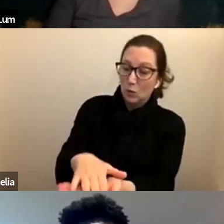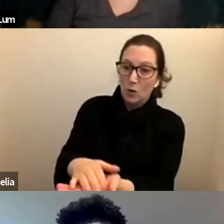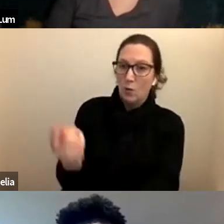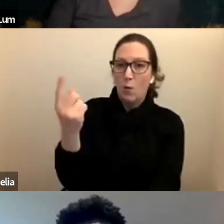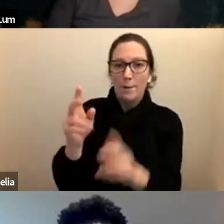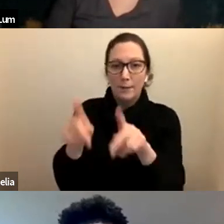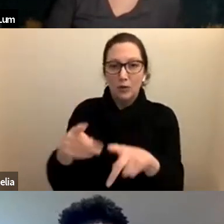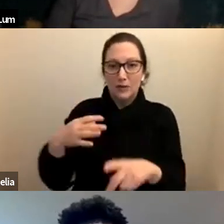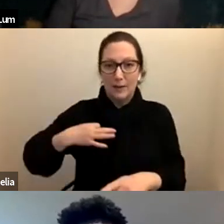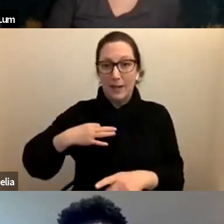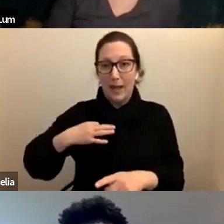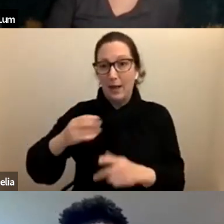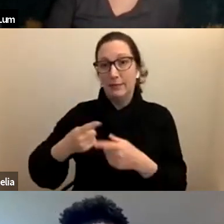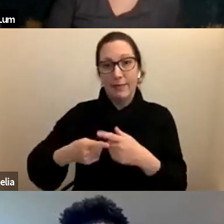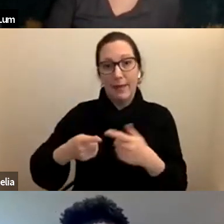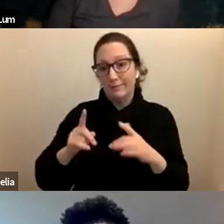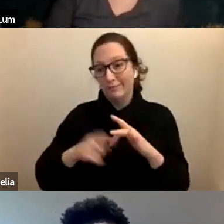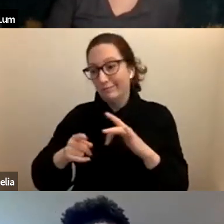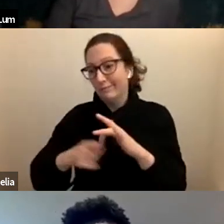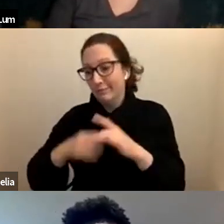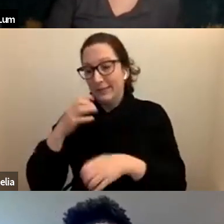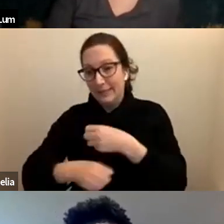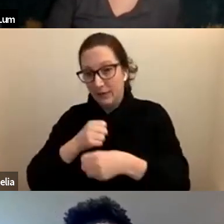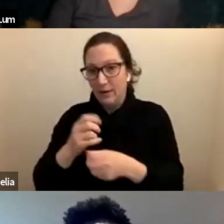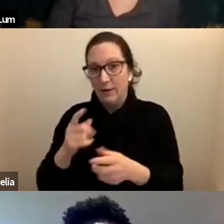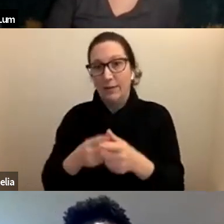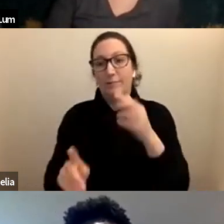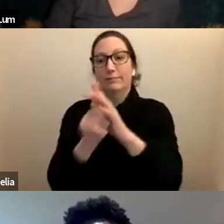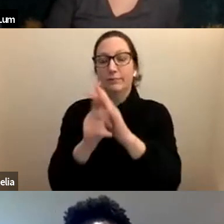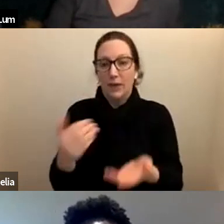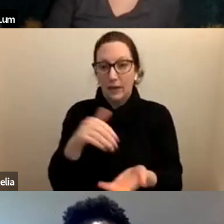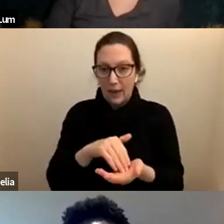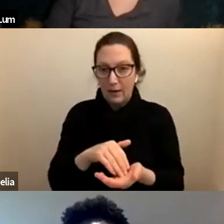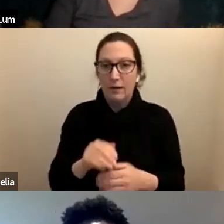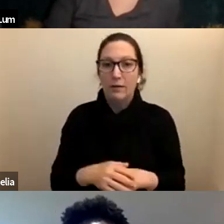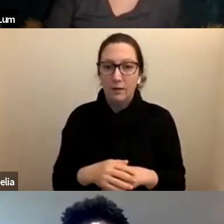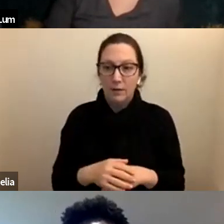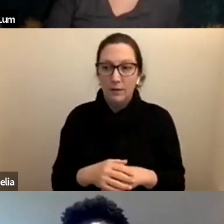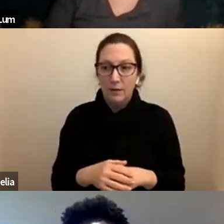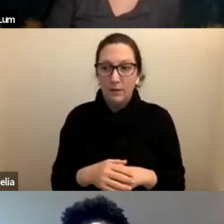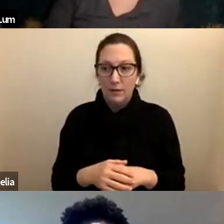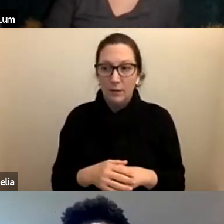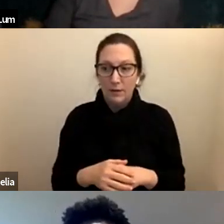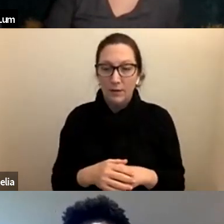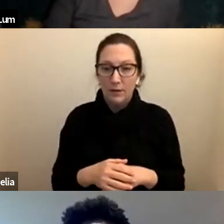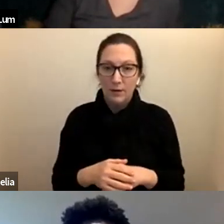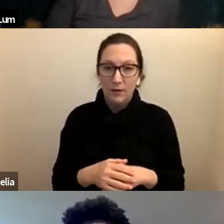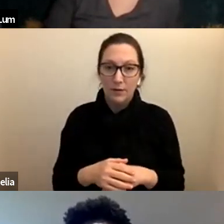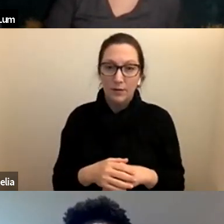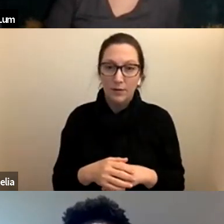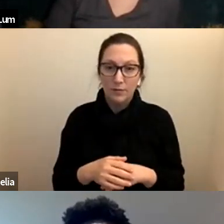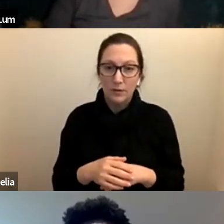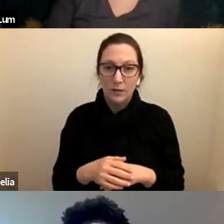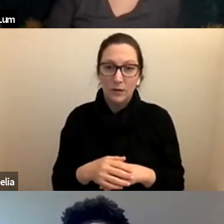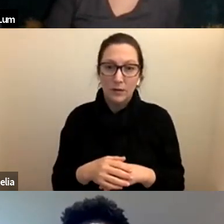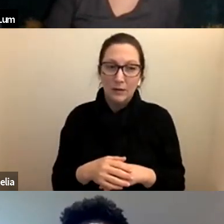applicant for a couple of years. So I think some of those where there aren't